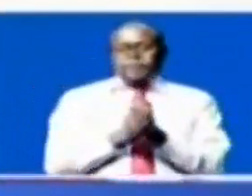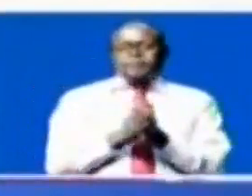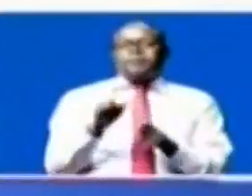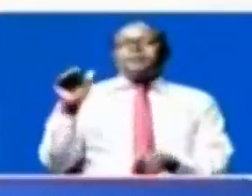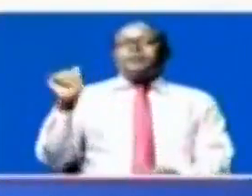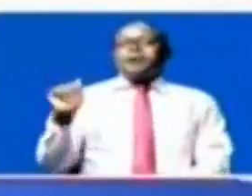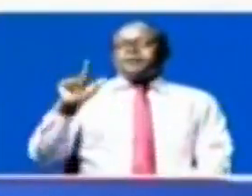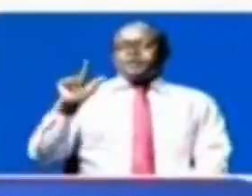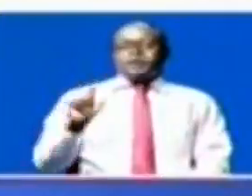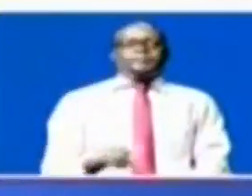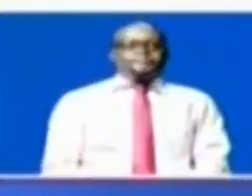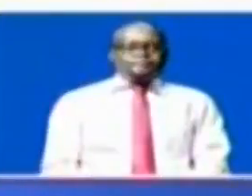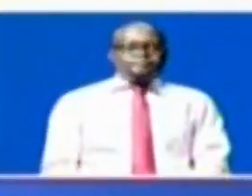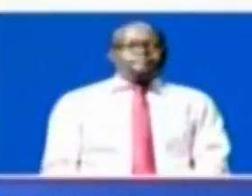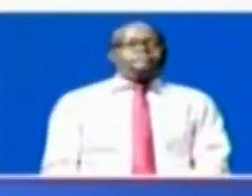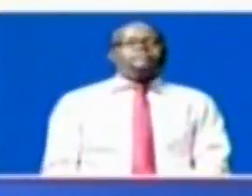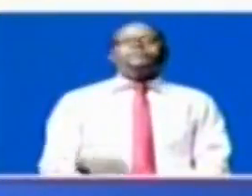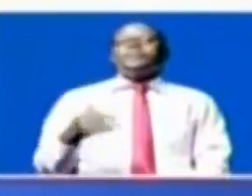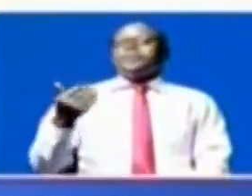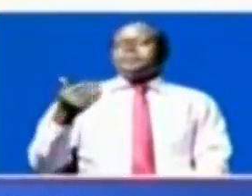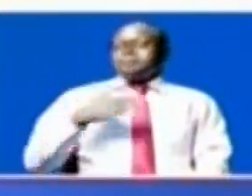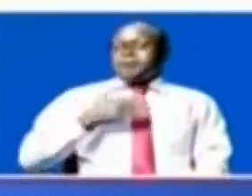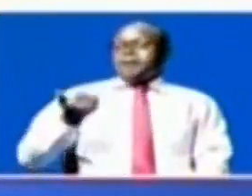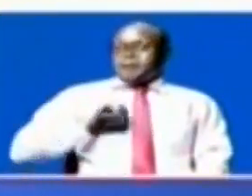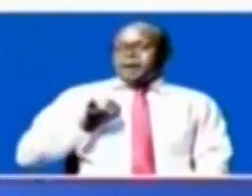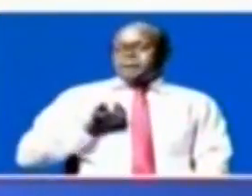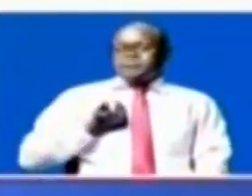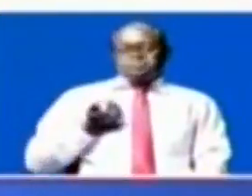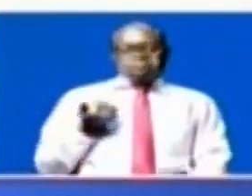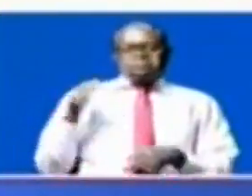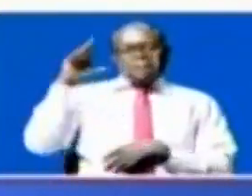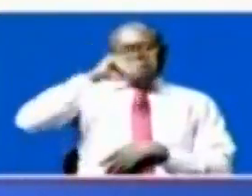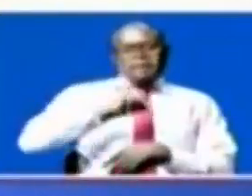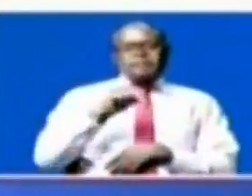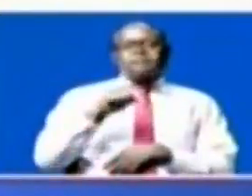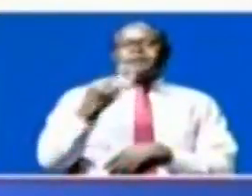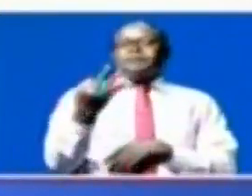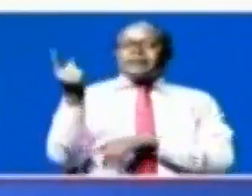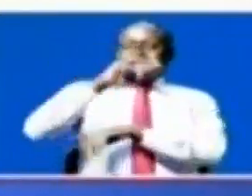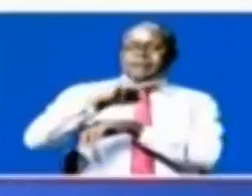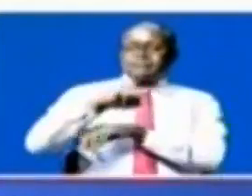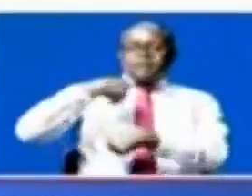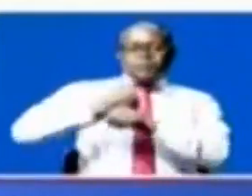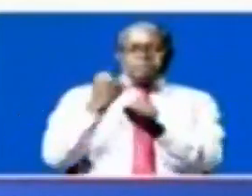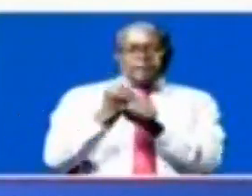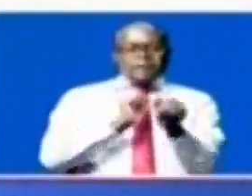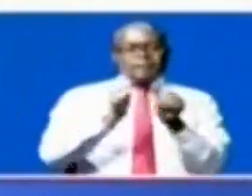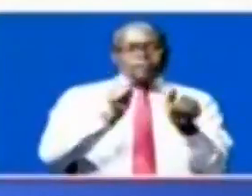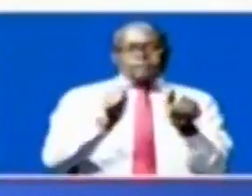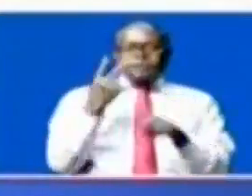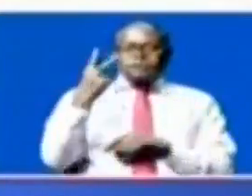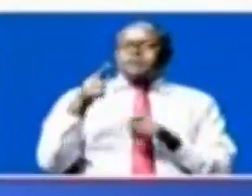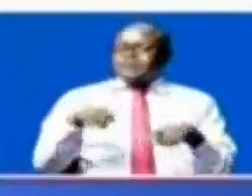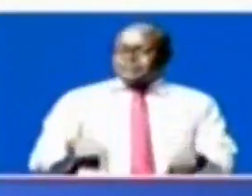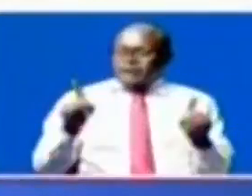one, it pulled my girls off form completely. Now, the 3 days we have done the competition, you can see by